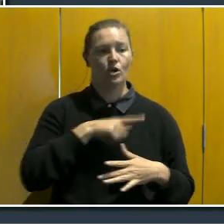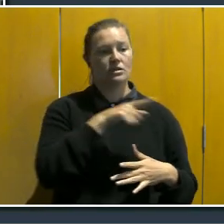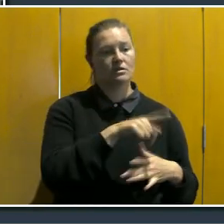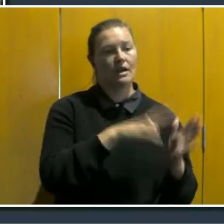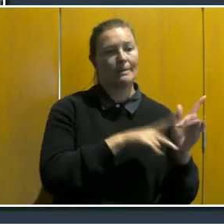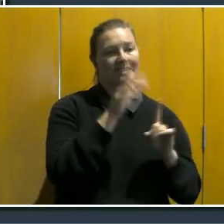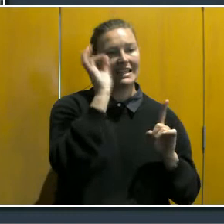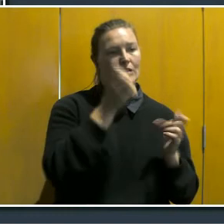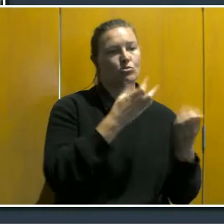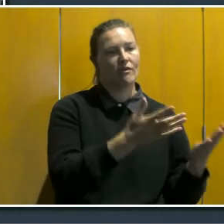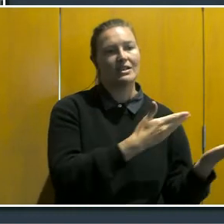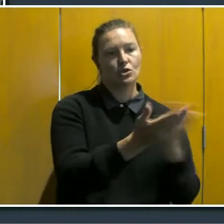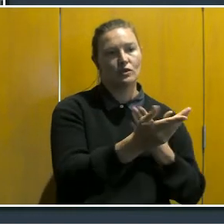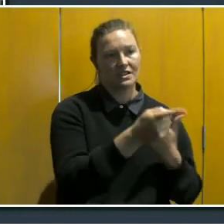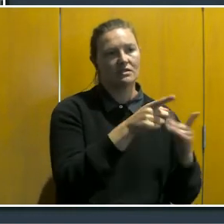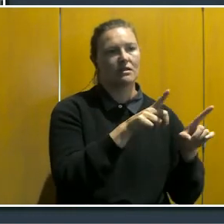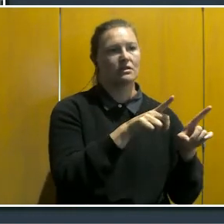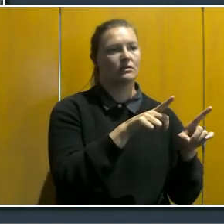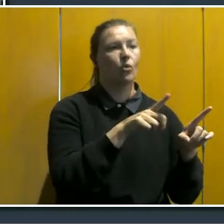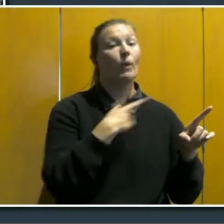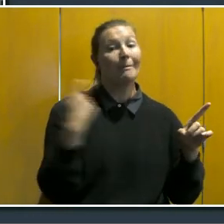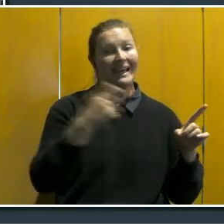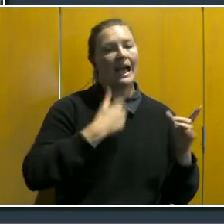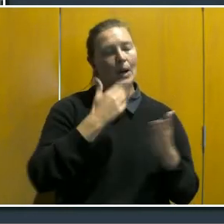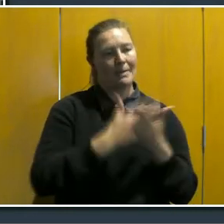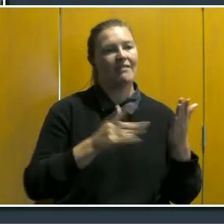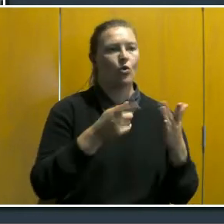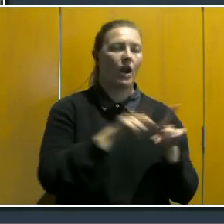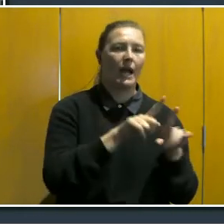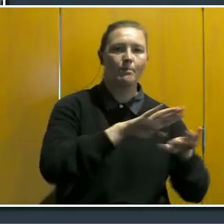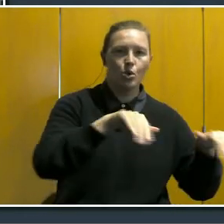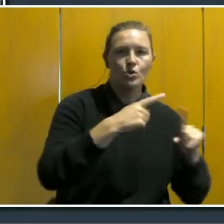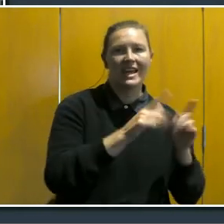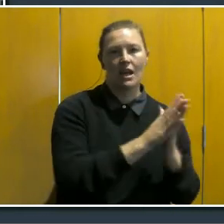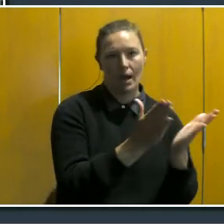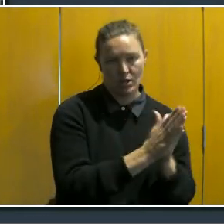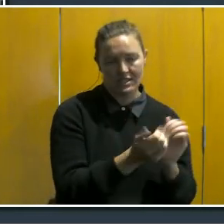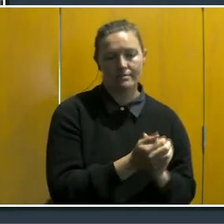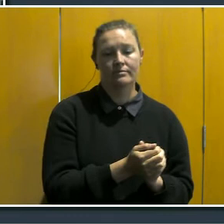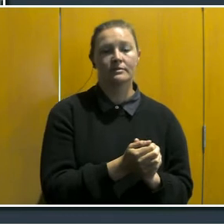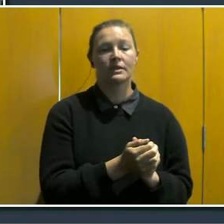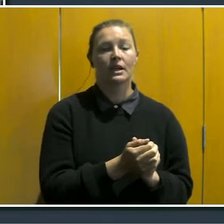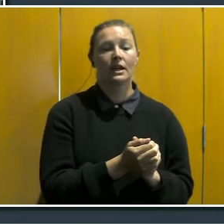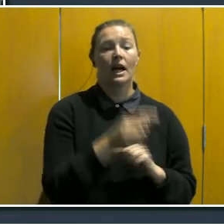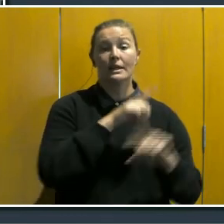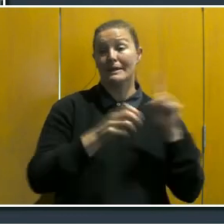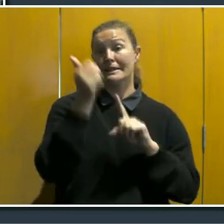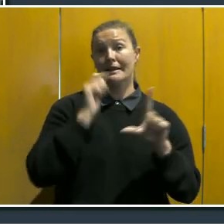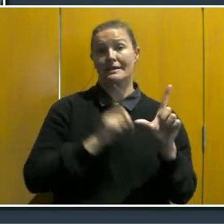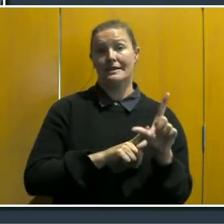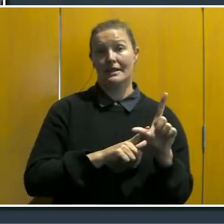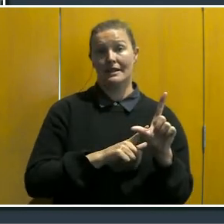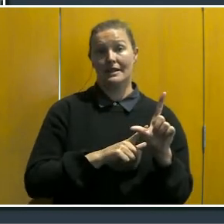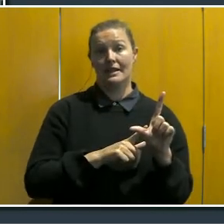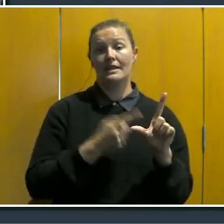city, i.e. libraries and pools. At the public meetings last year, ratepayers were told that the council does not